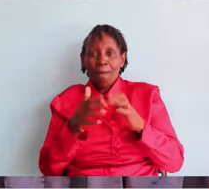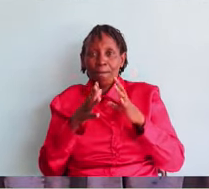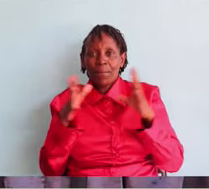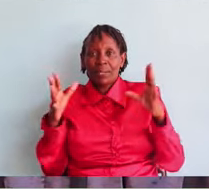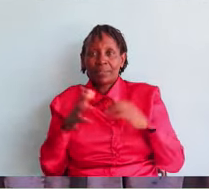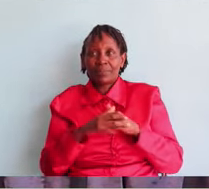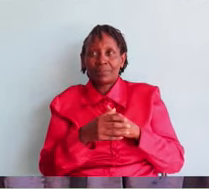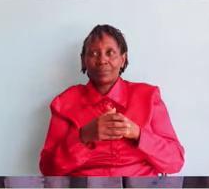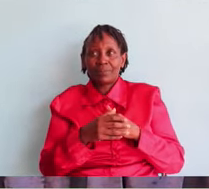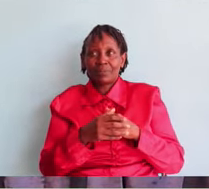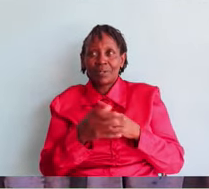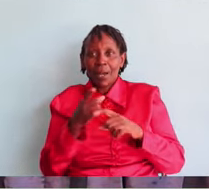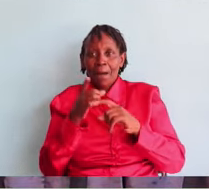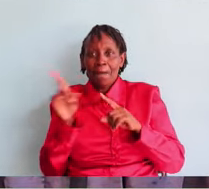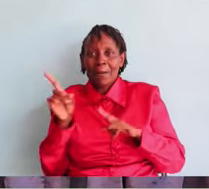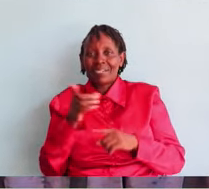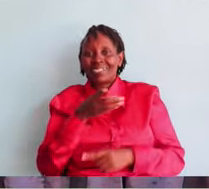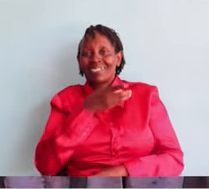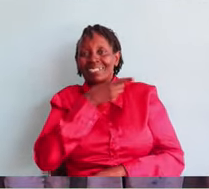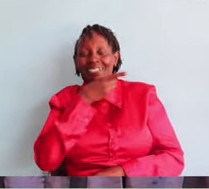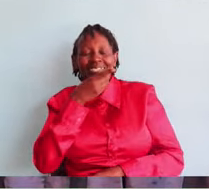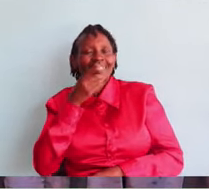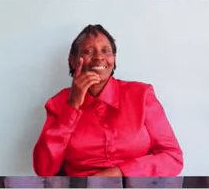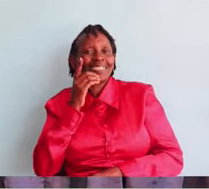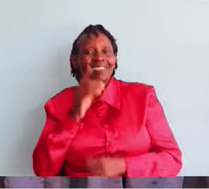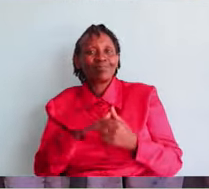but they're there in the desert. And so what they do is